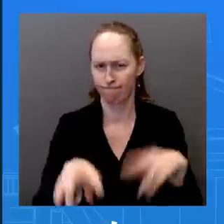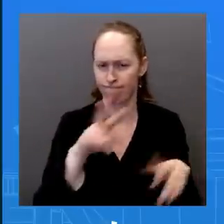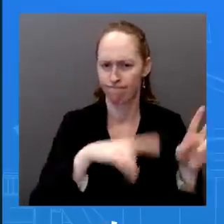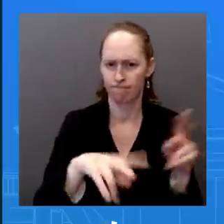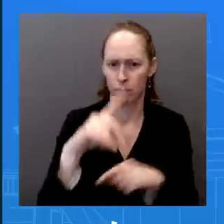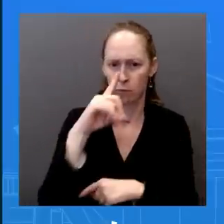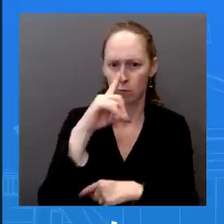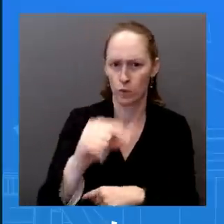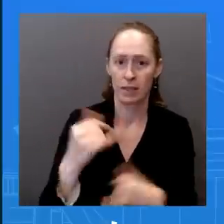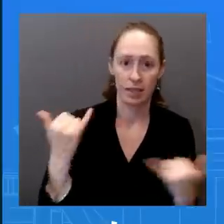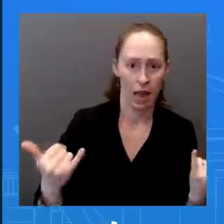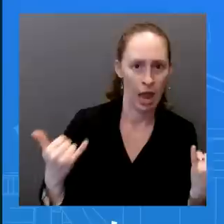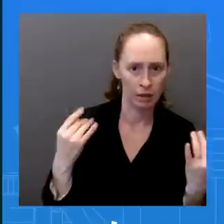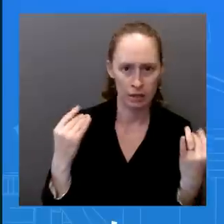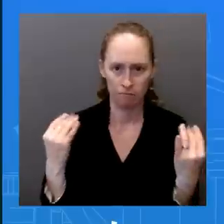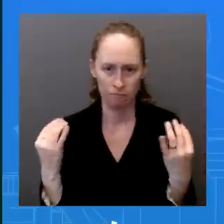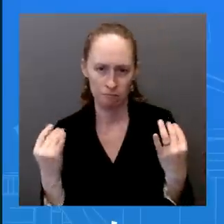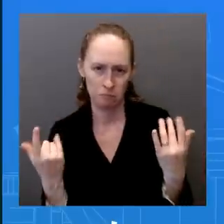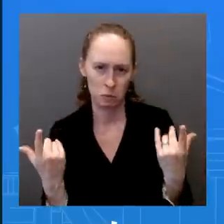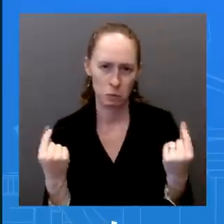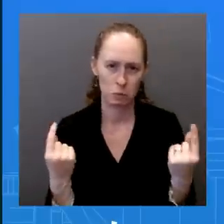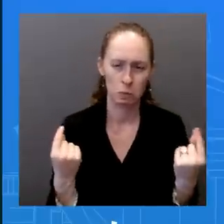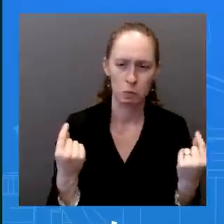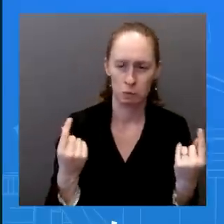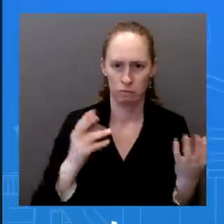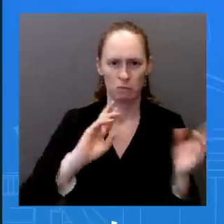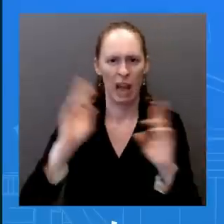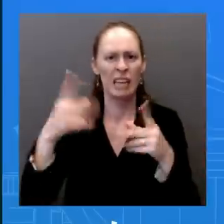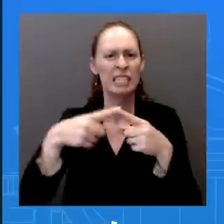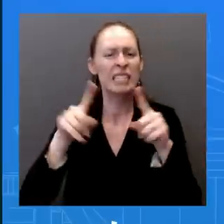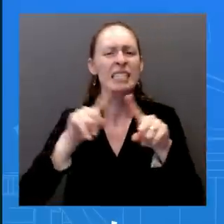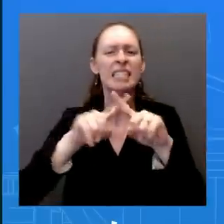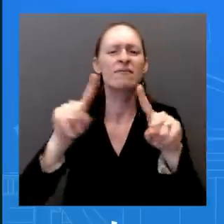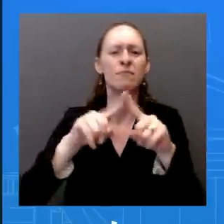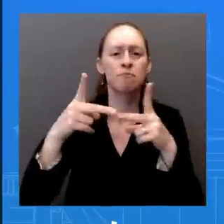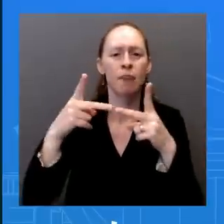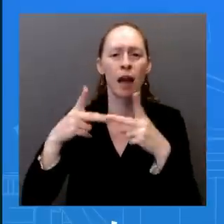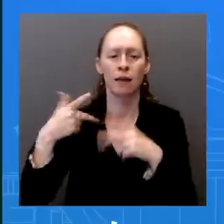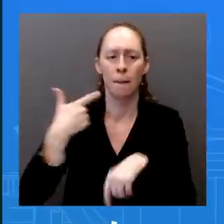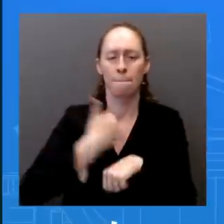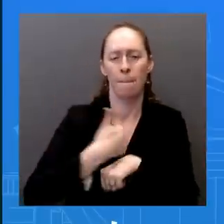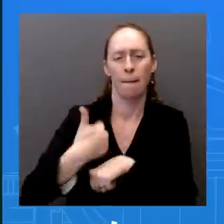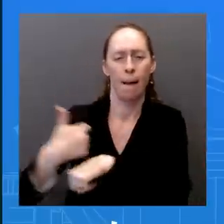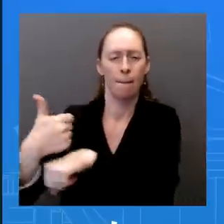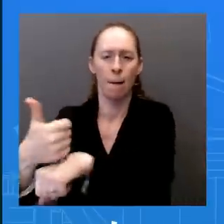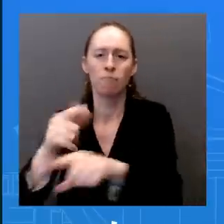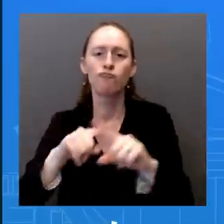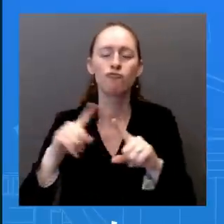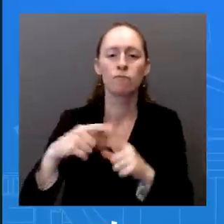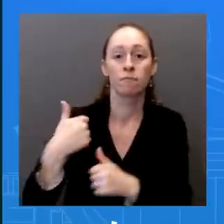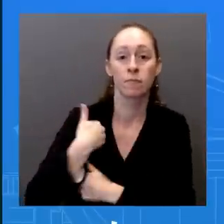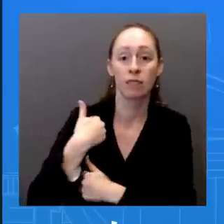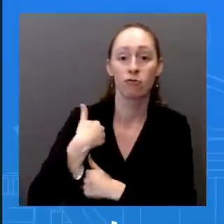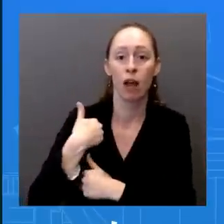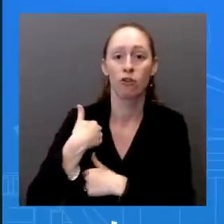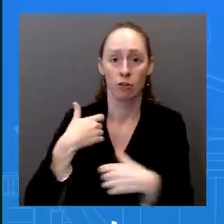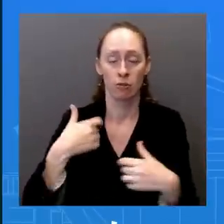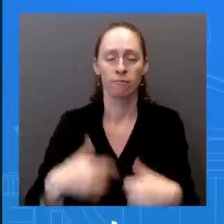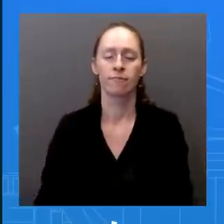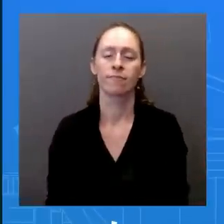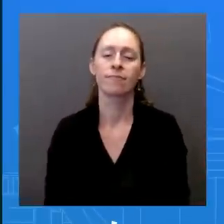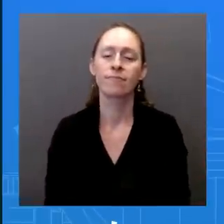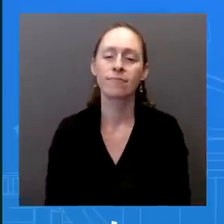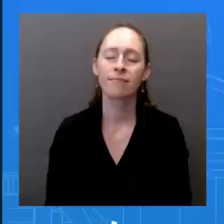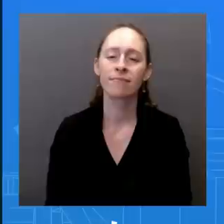Russia's struggles in Ukraine. He may be resorting to partial mobilization, forcing even more Russians